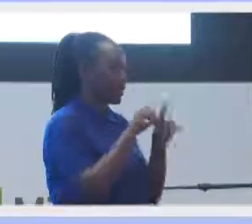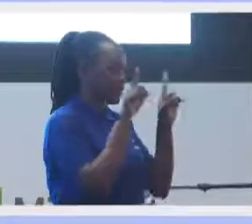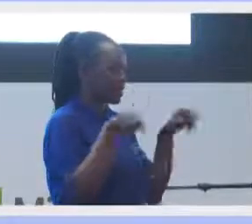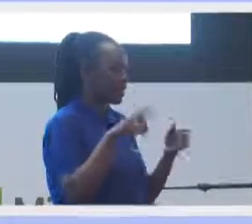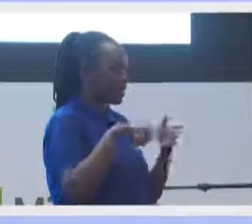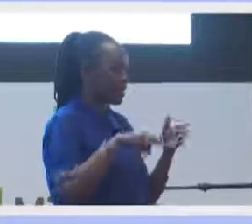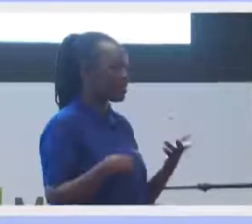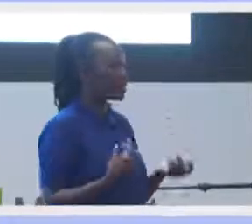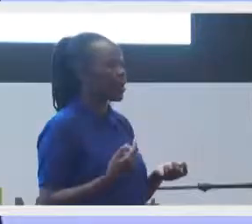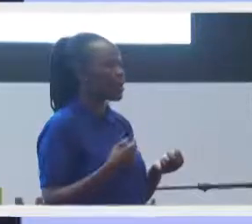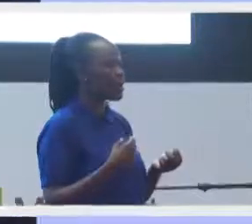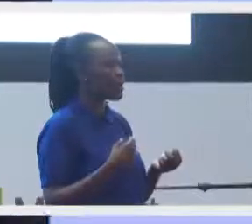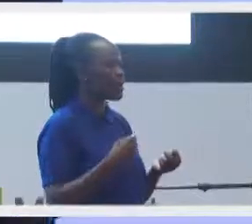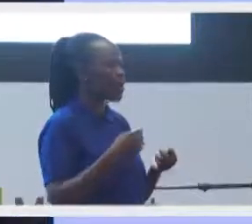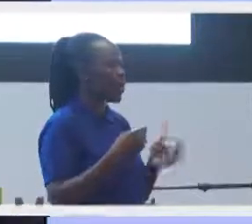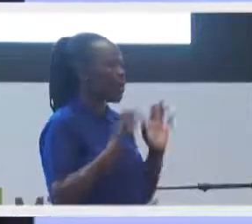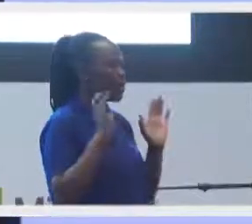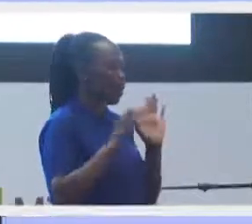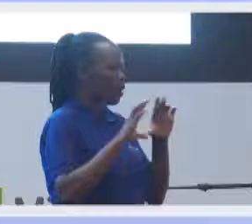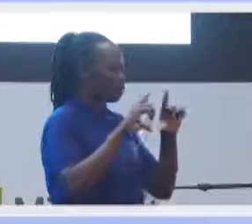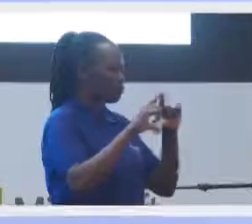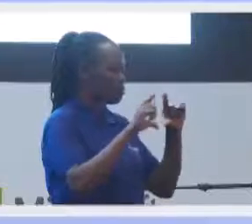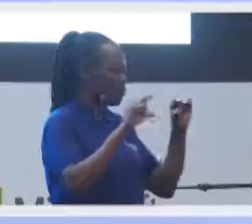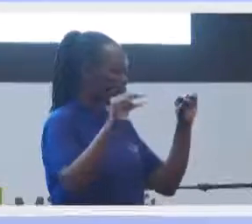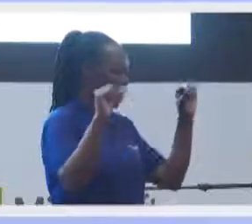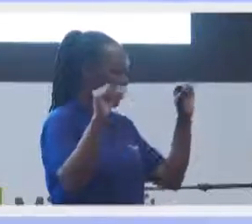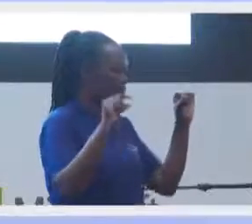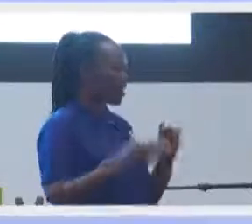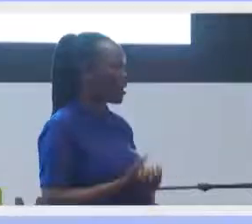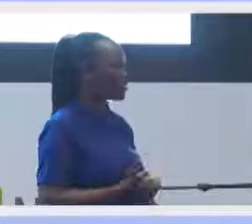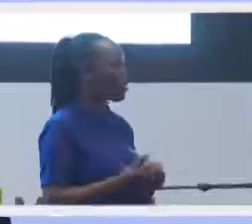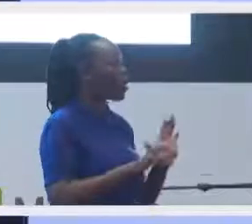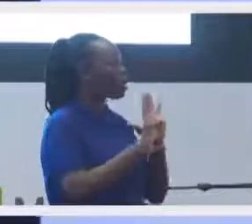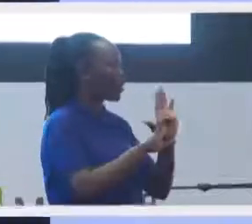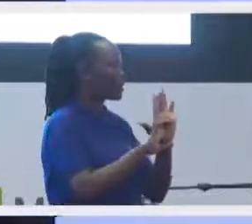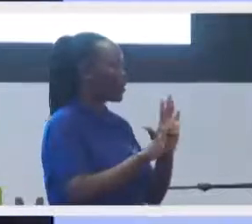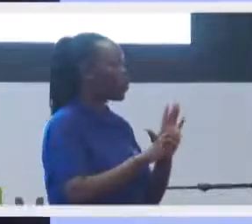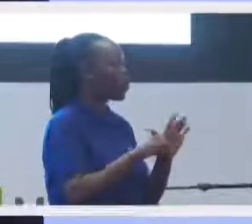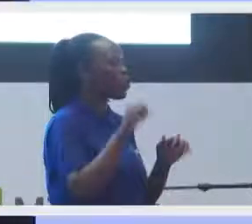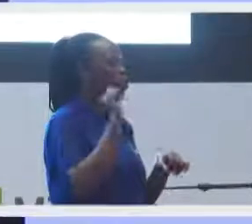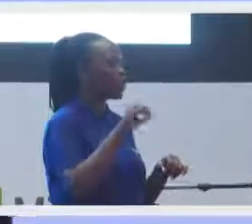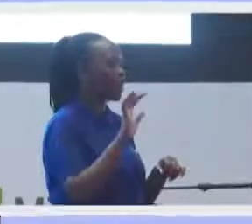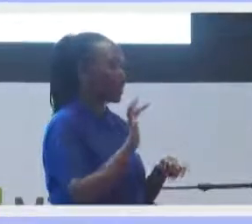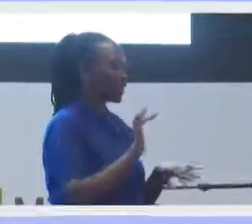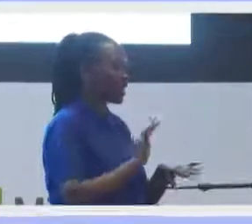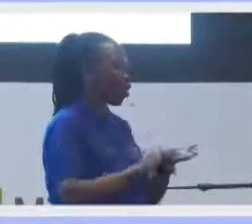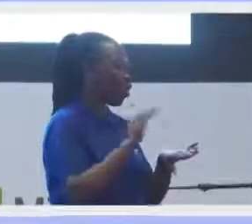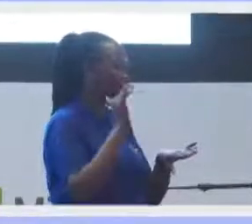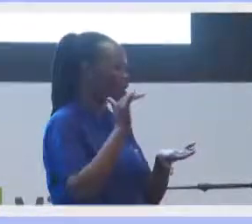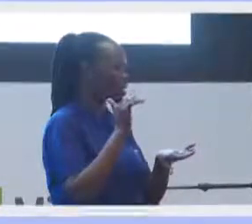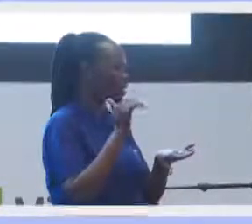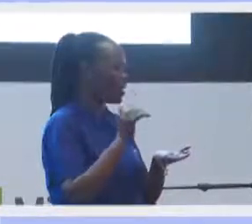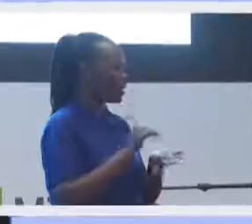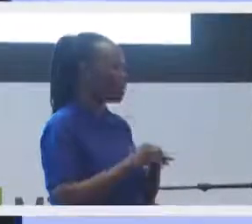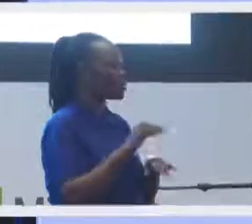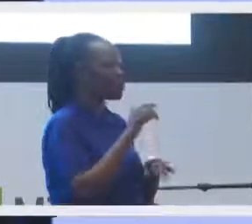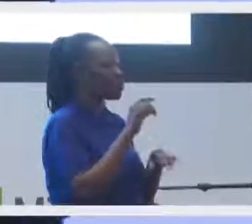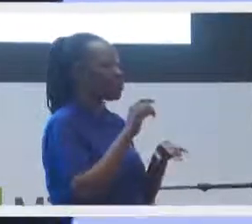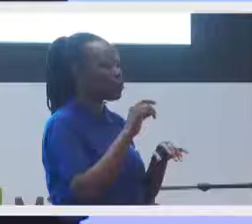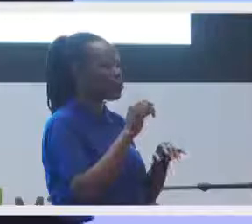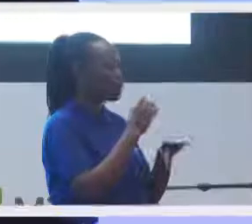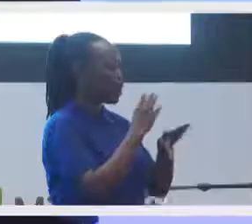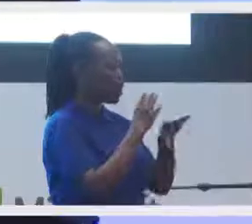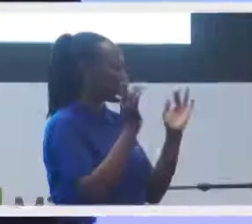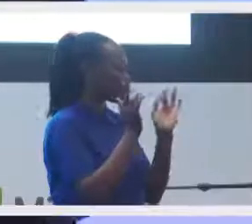voice detection, and more. For example, you can turn on NVDA or Zoom text